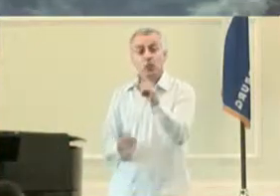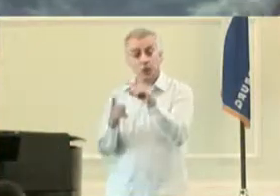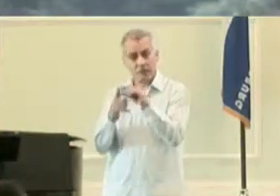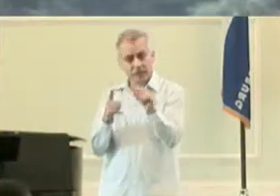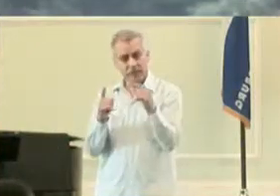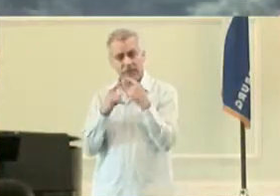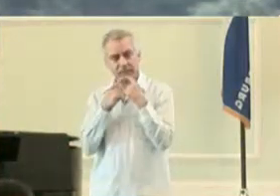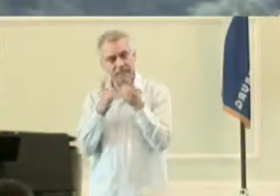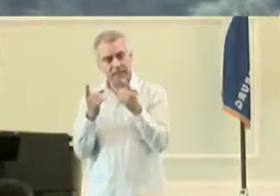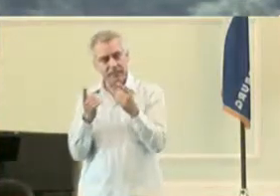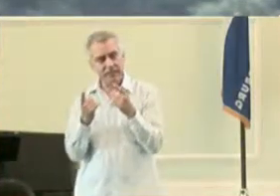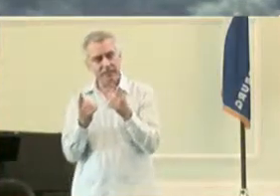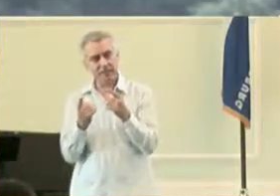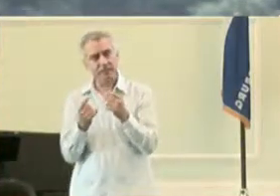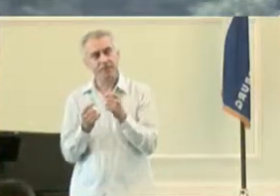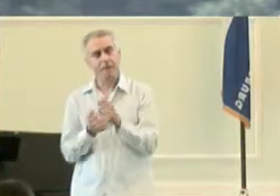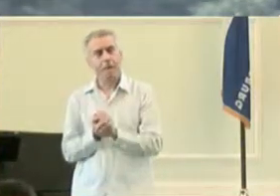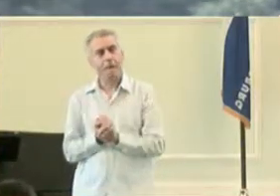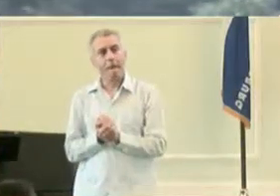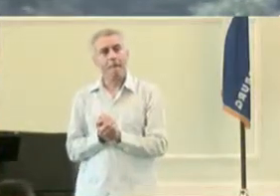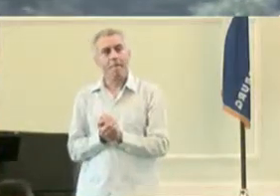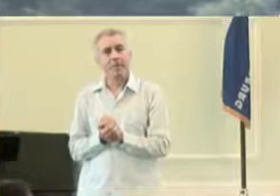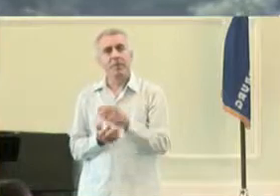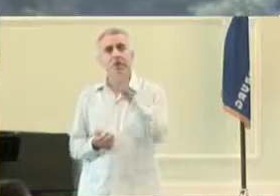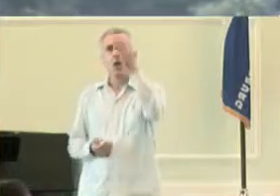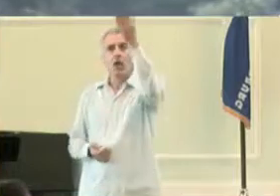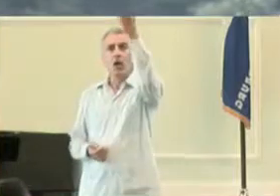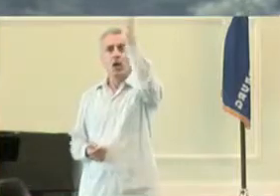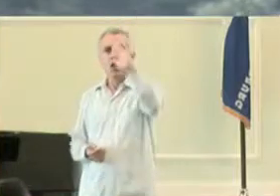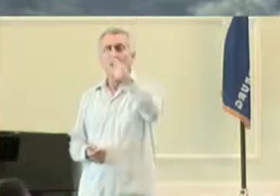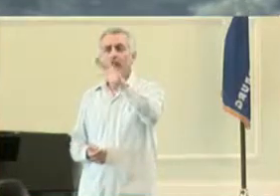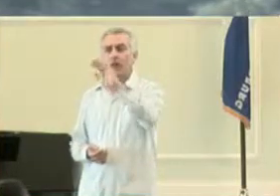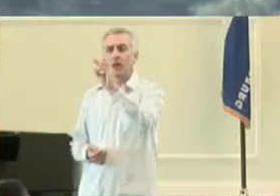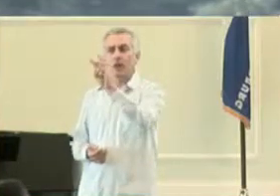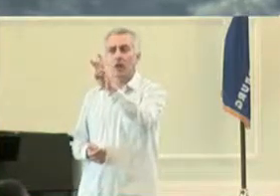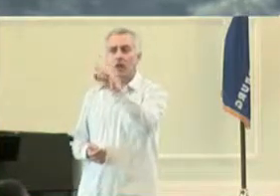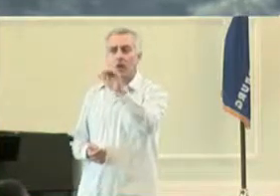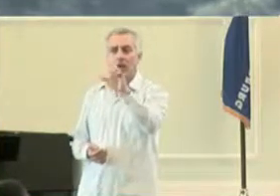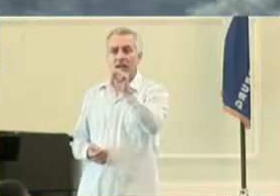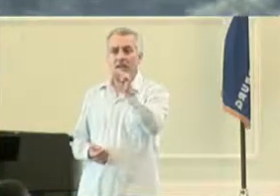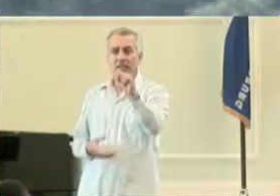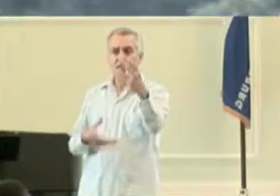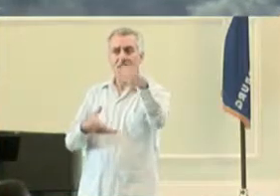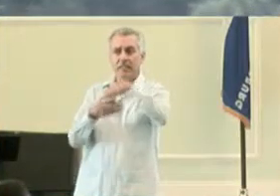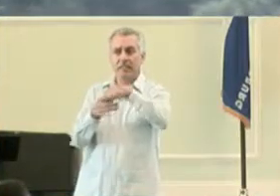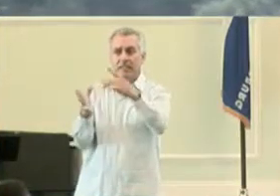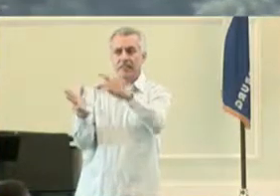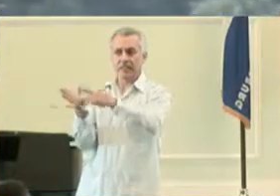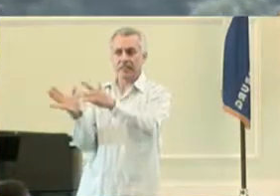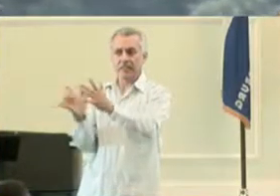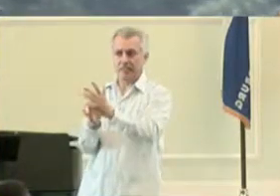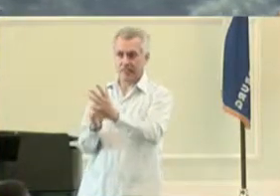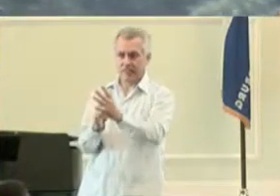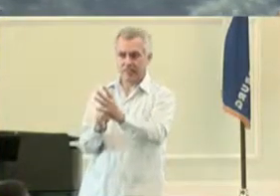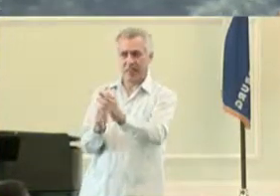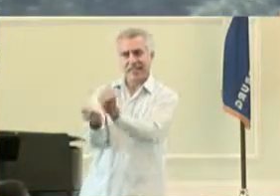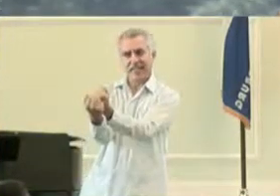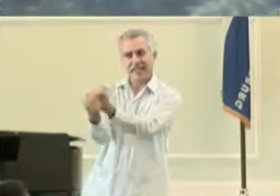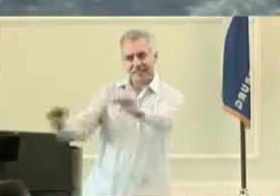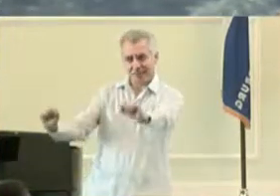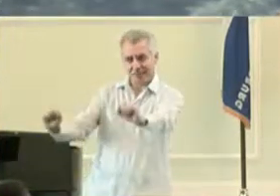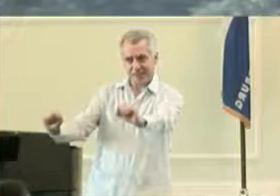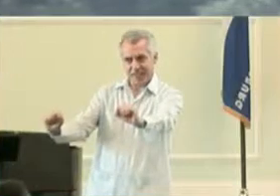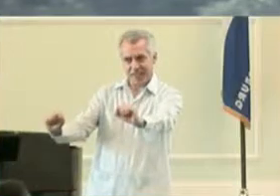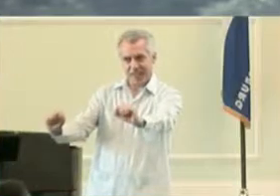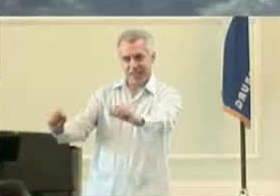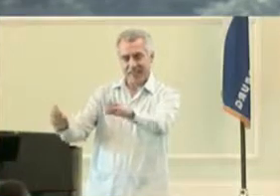says that God was in Christ reconciling the world